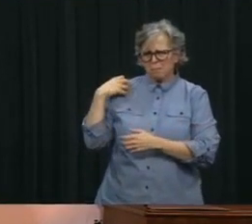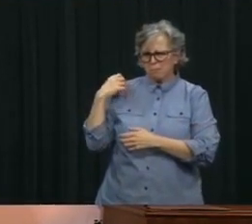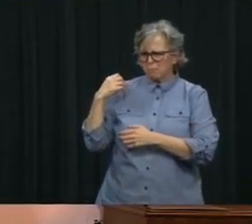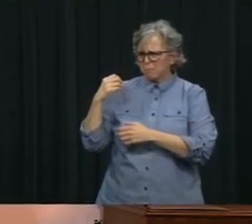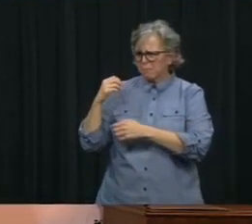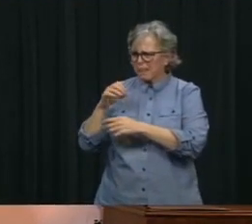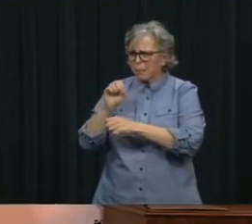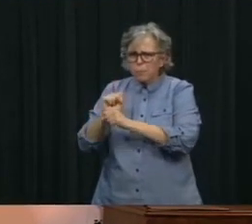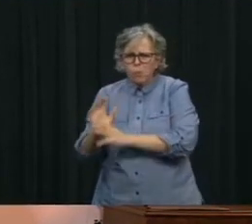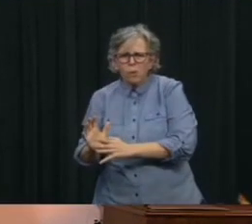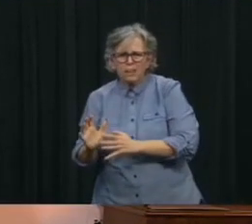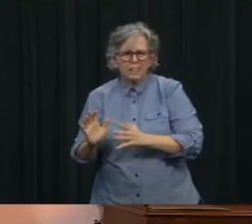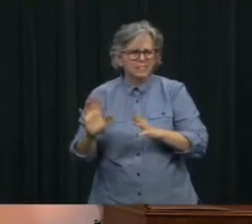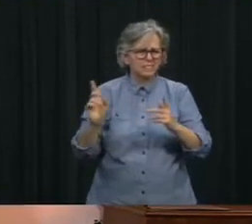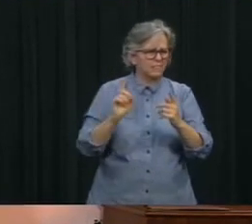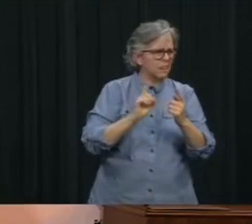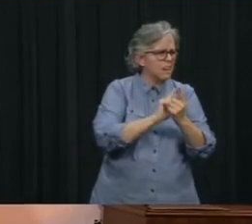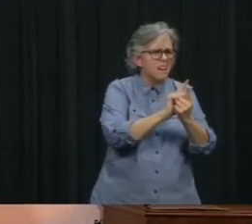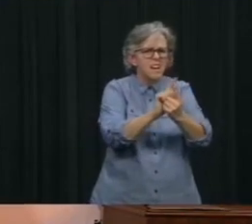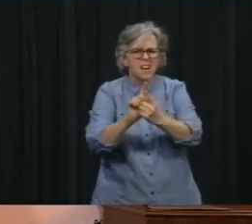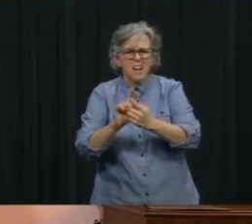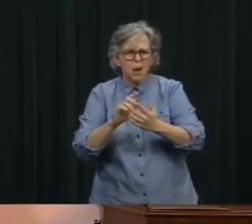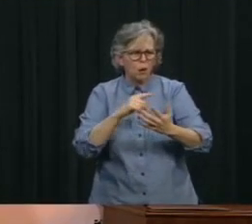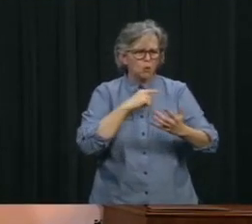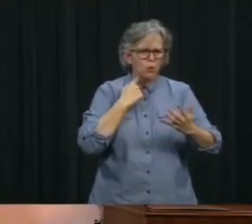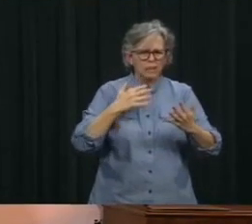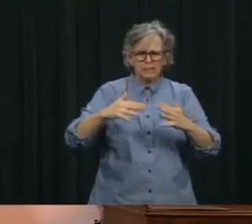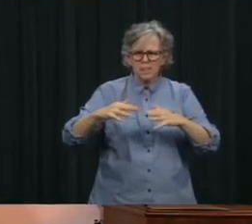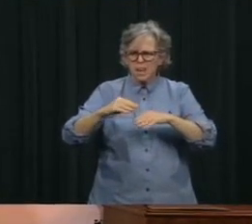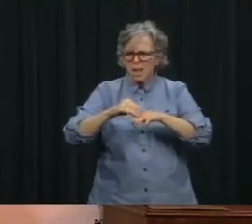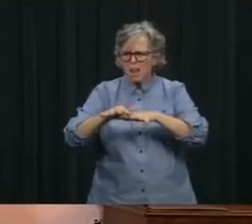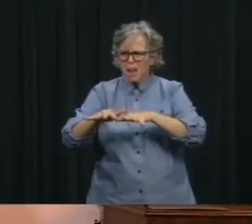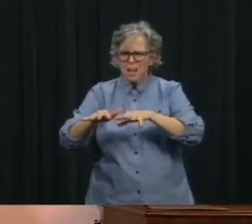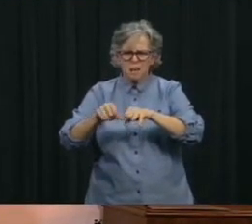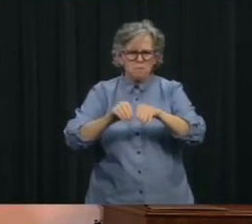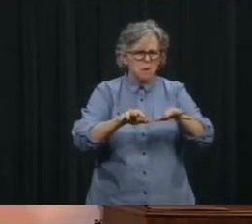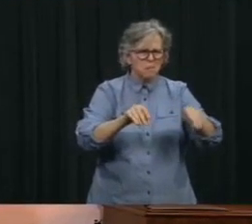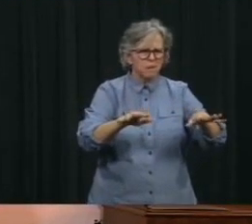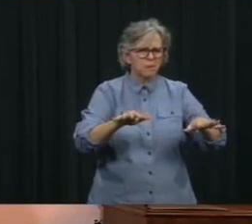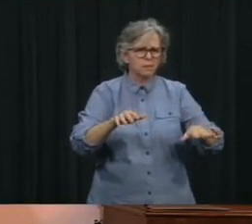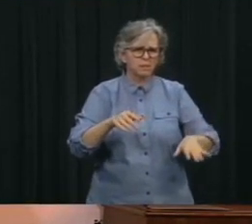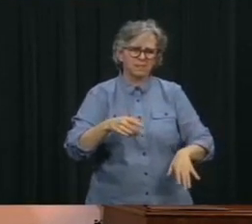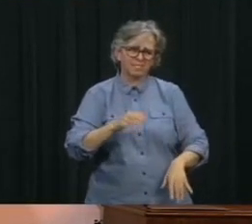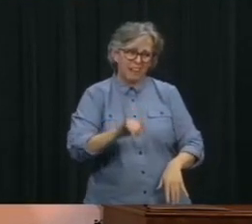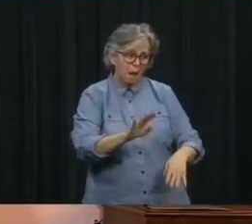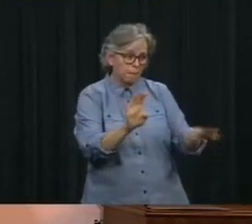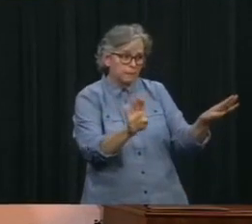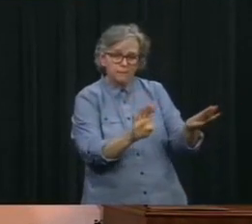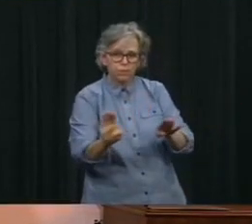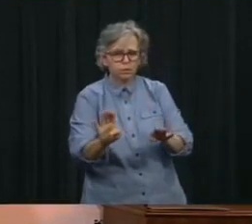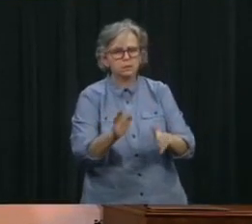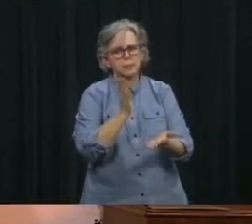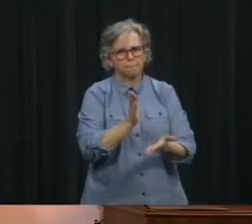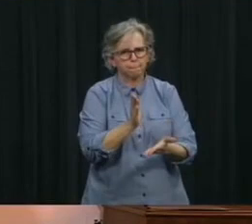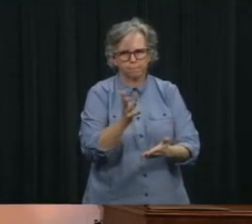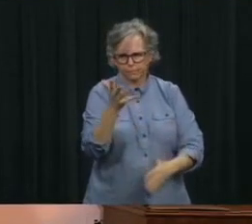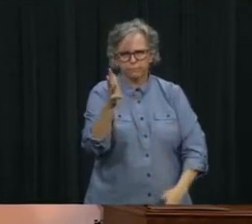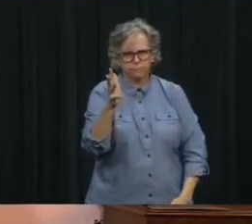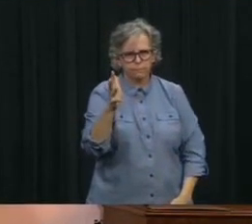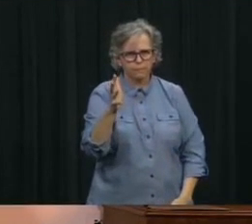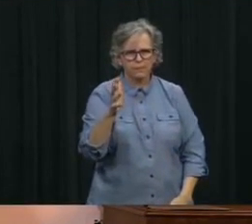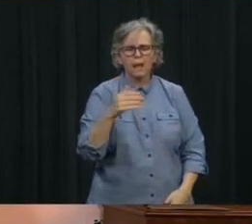contact with. This simply must stop. I implore you,